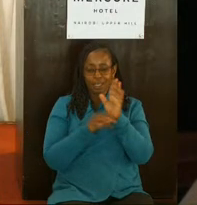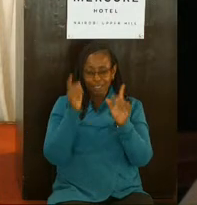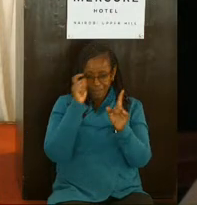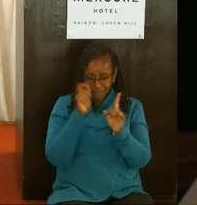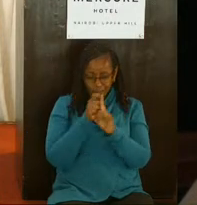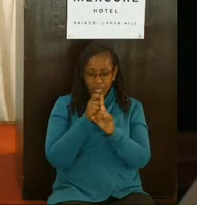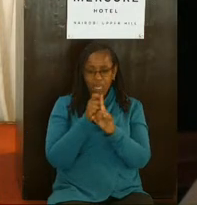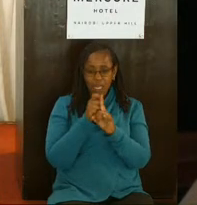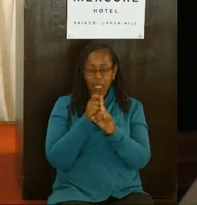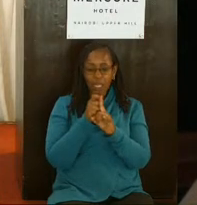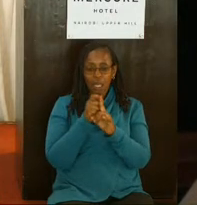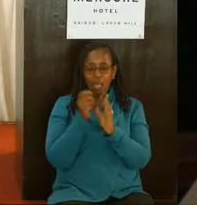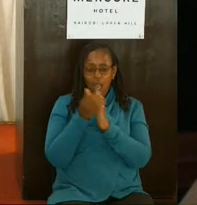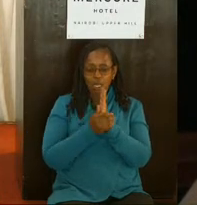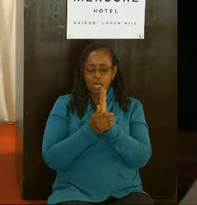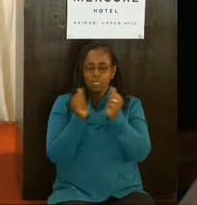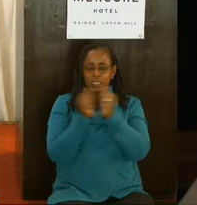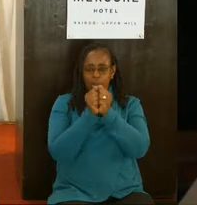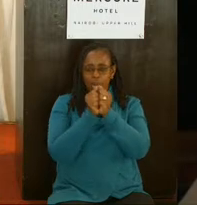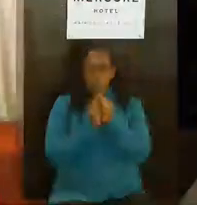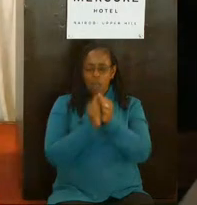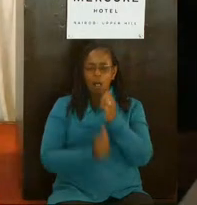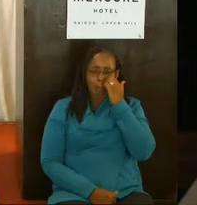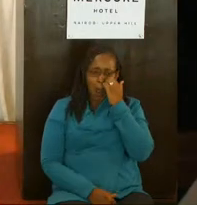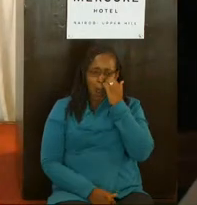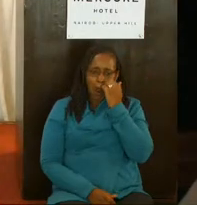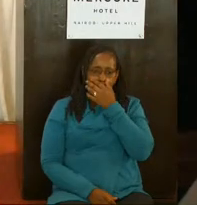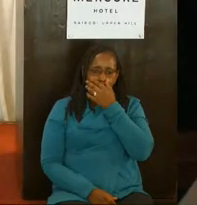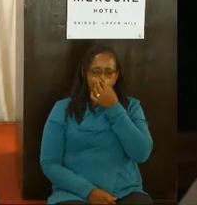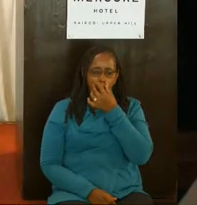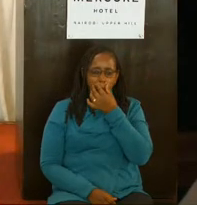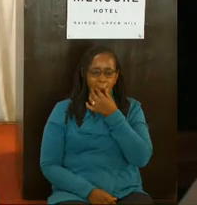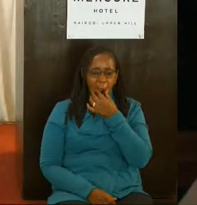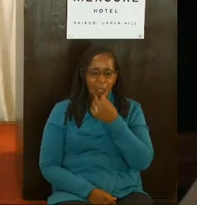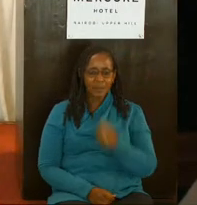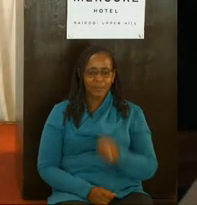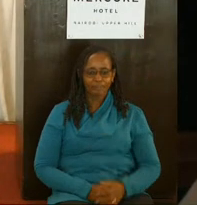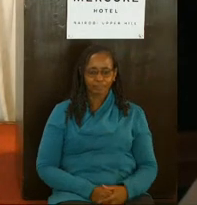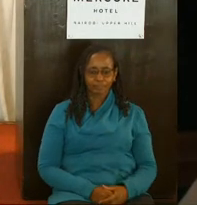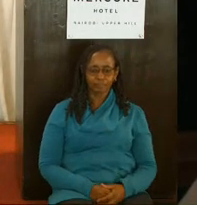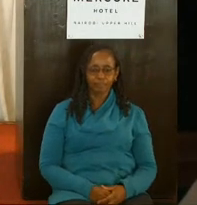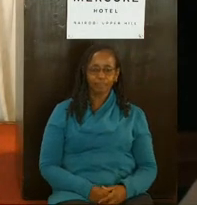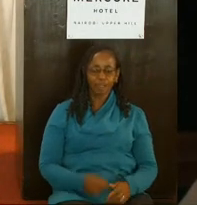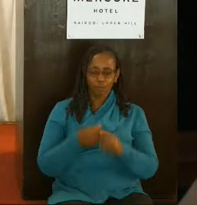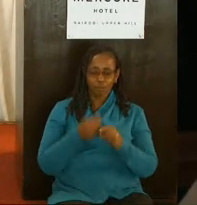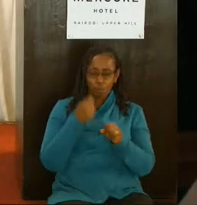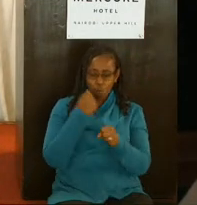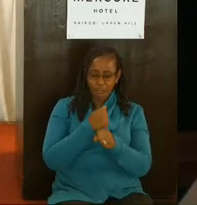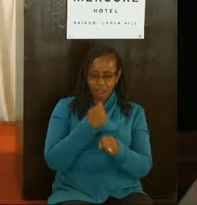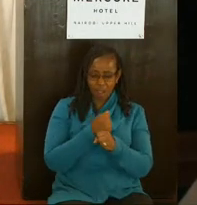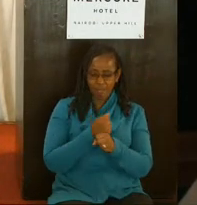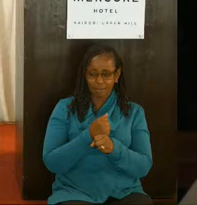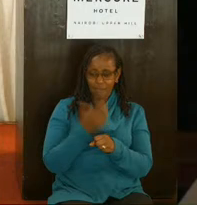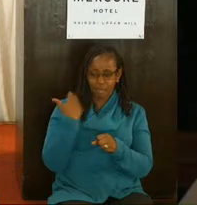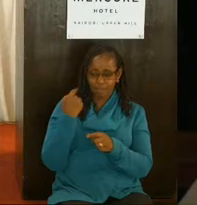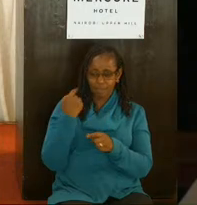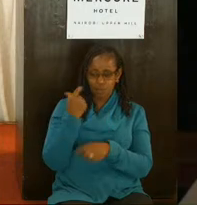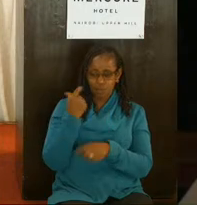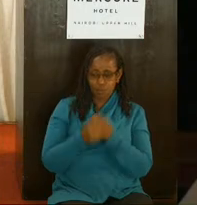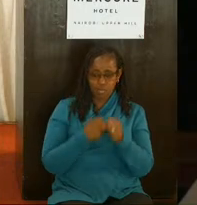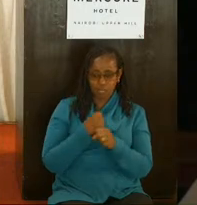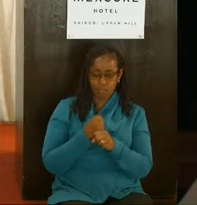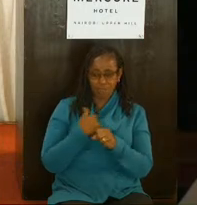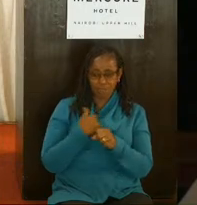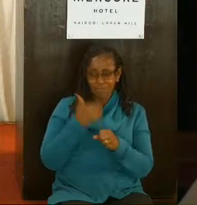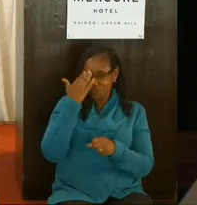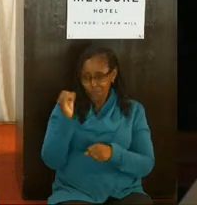regard to article 10 and I want him to just share from the work that they've done in the last few years and by the way I don't know